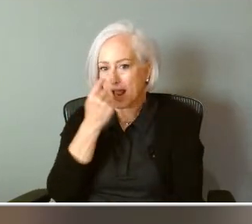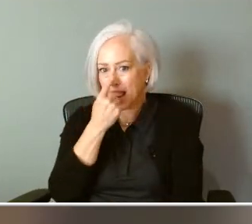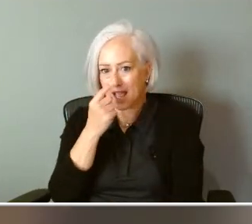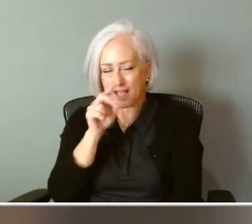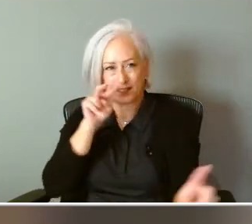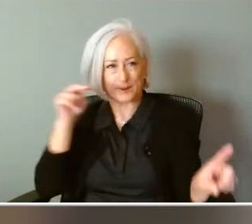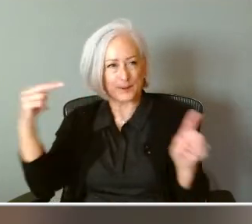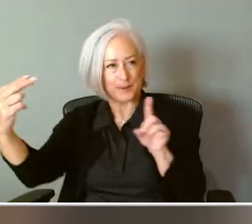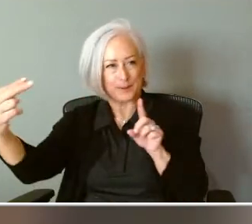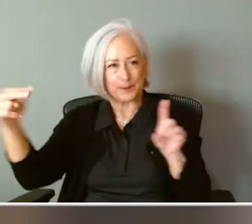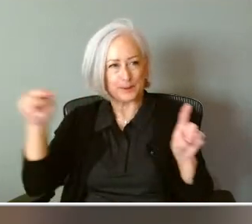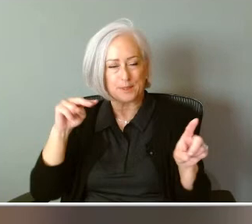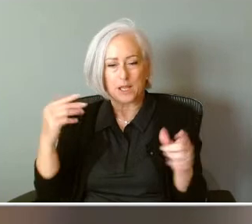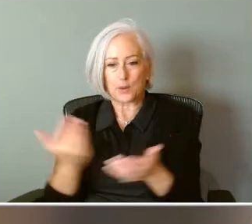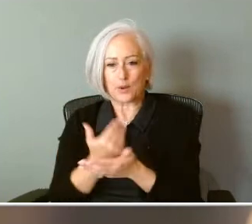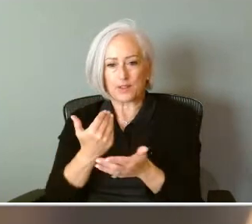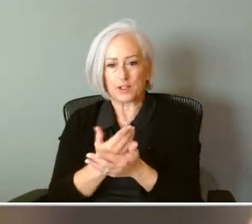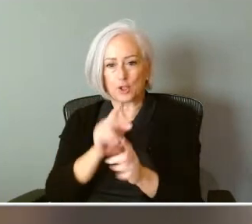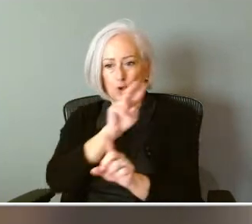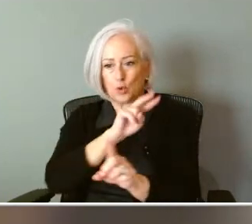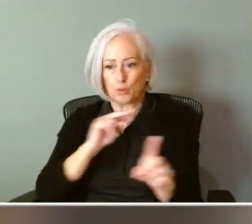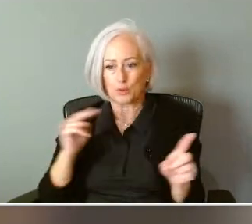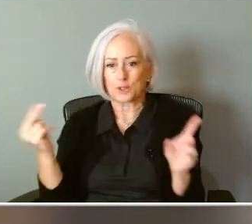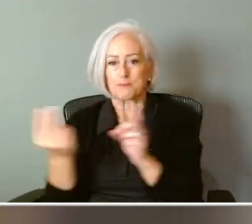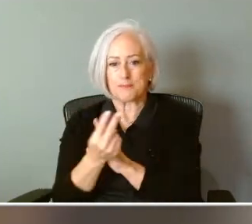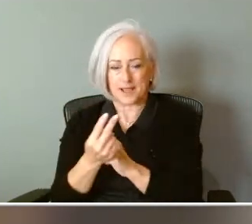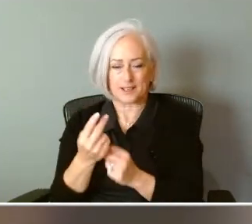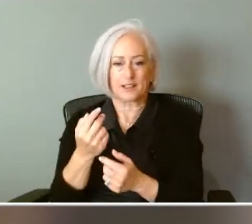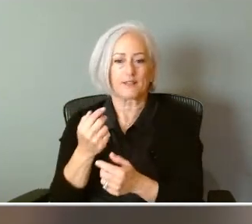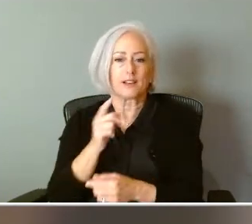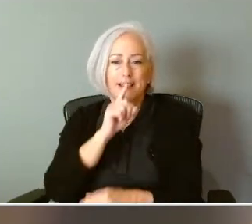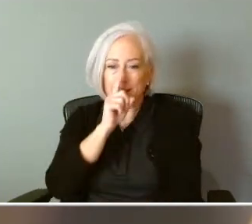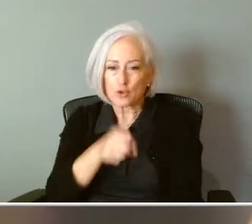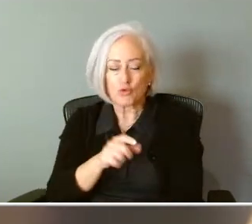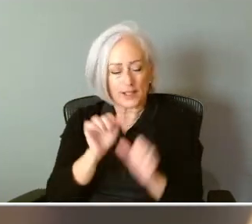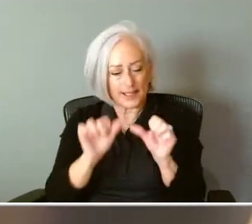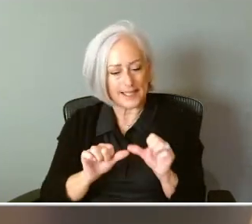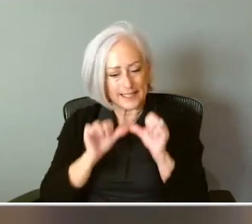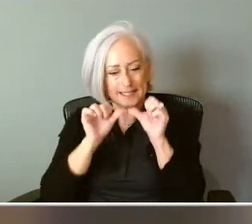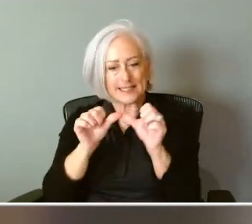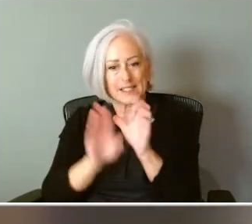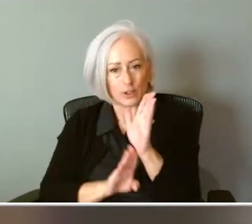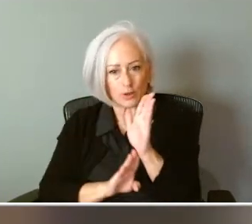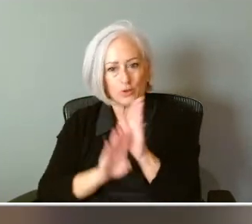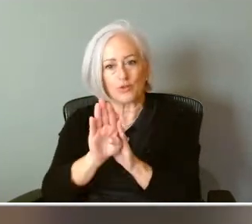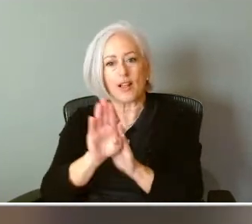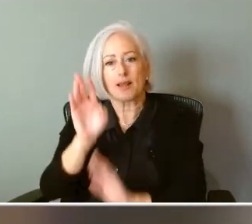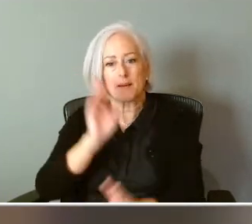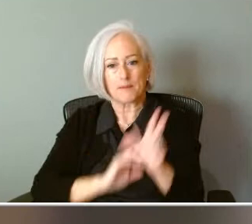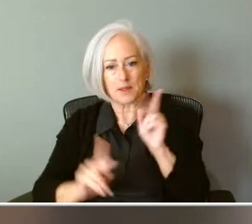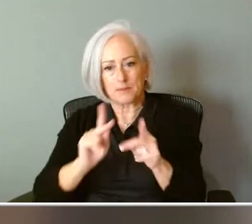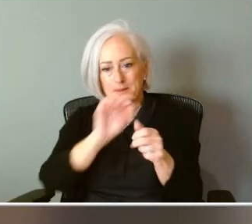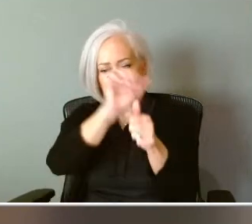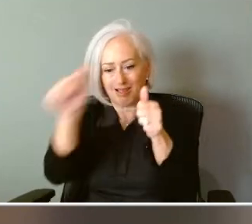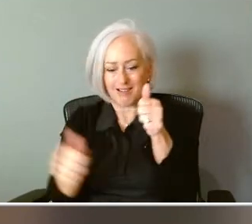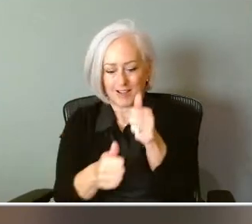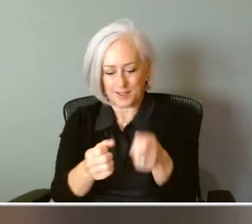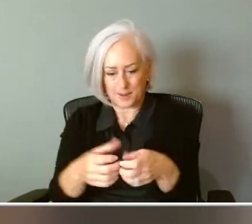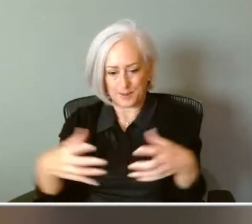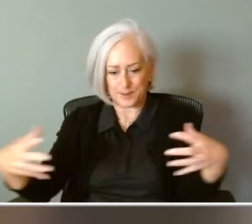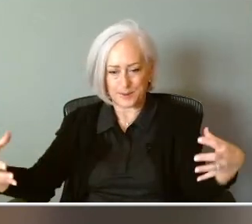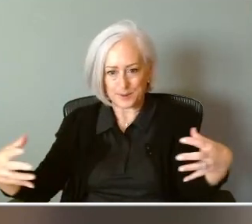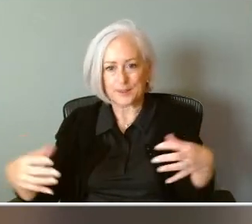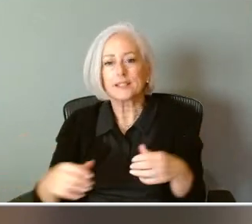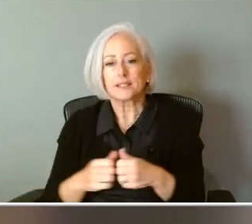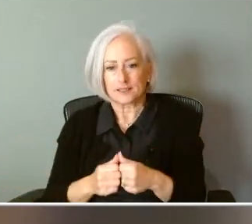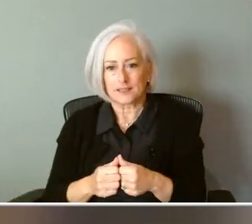fresh and new perspective, and to really to continue to develop the people underneath him, and then really then get out of the